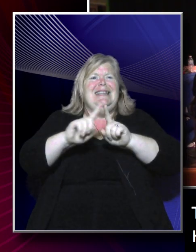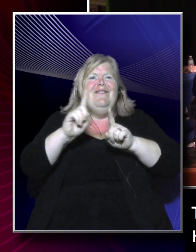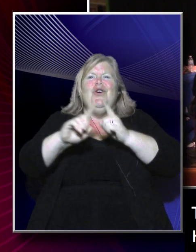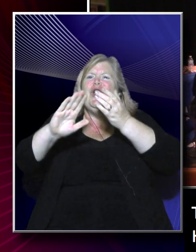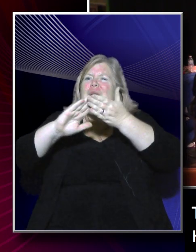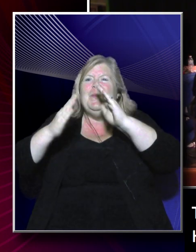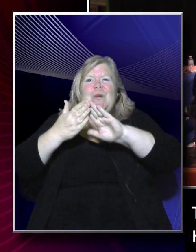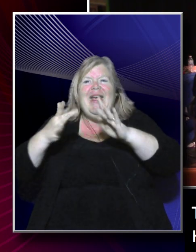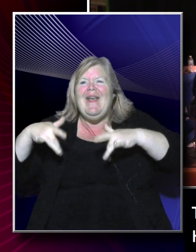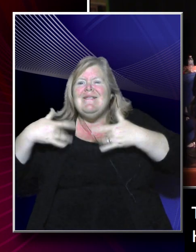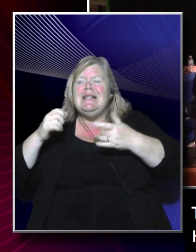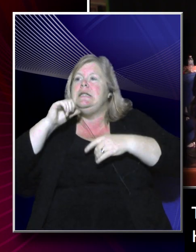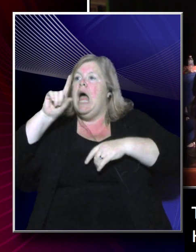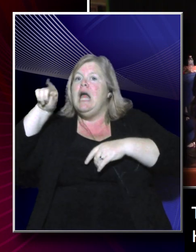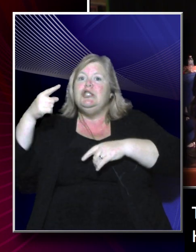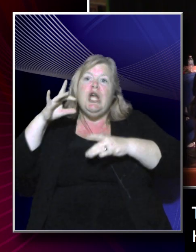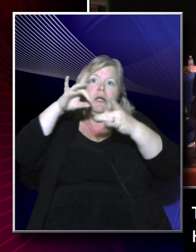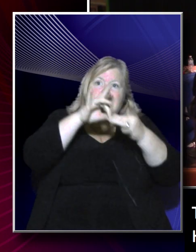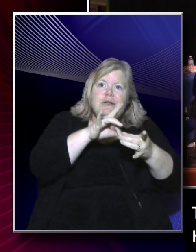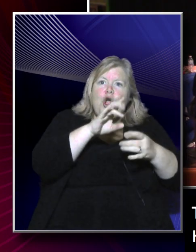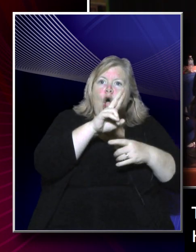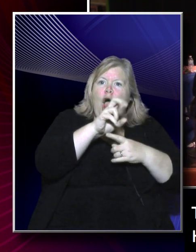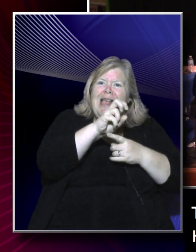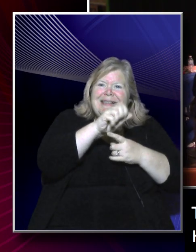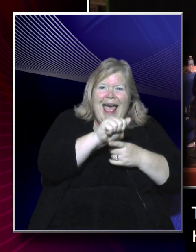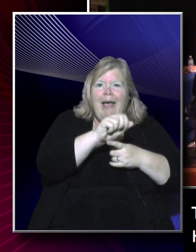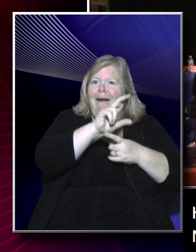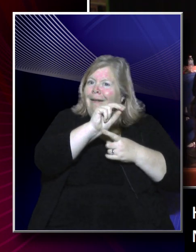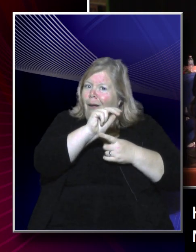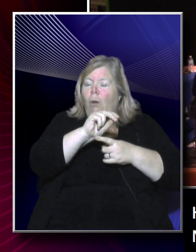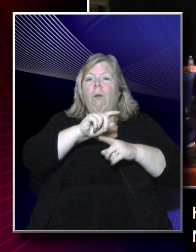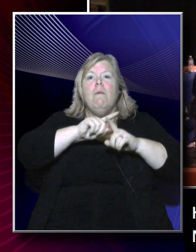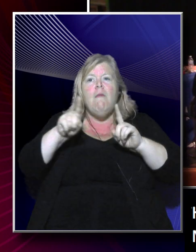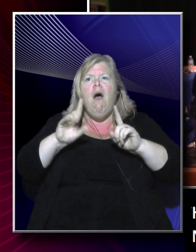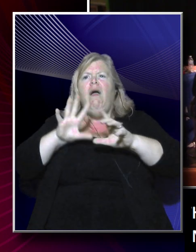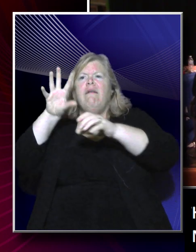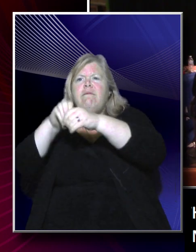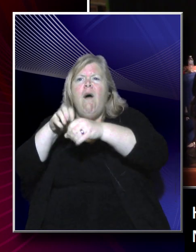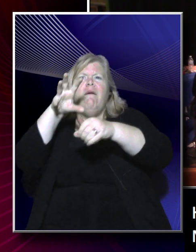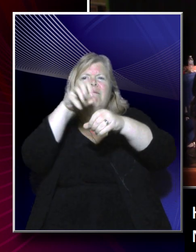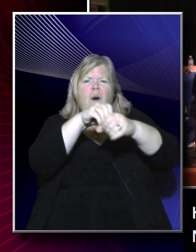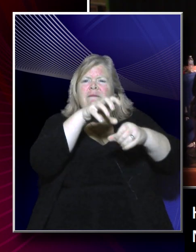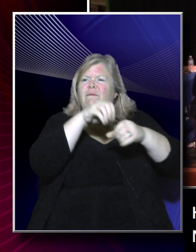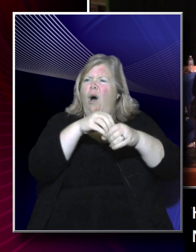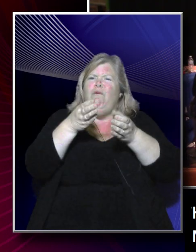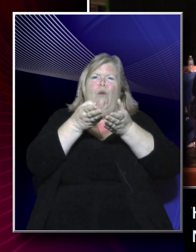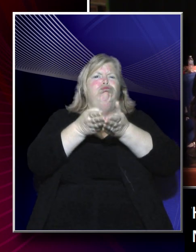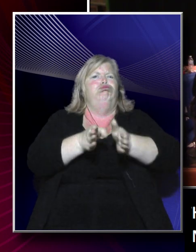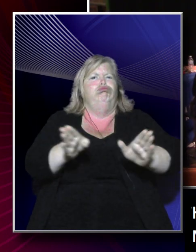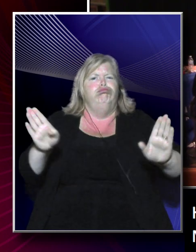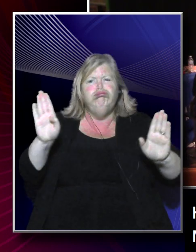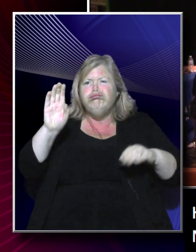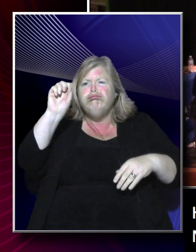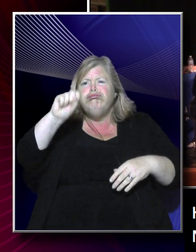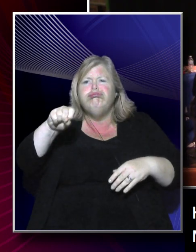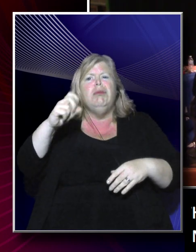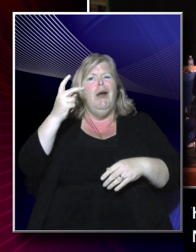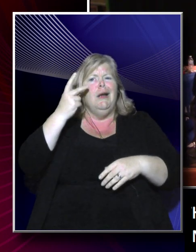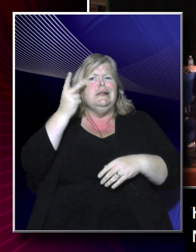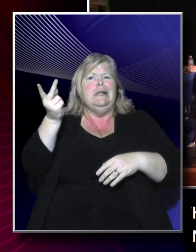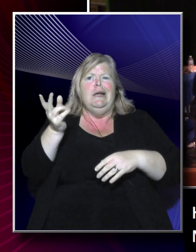not just related to RSA, but very, very wide-reaching. I've seen her